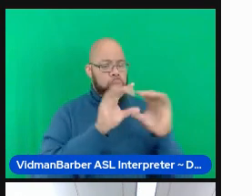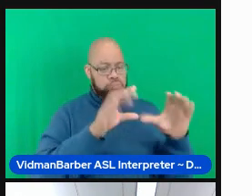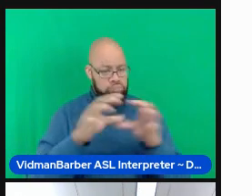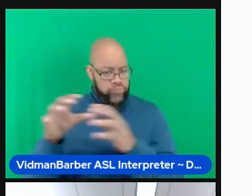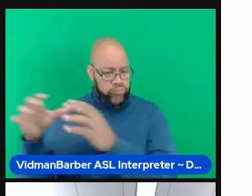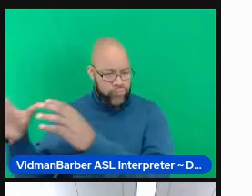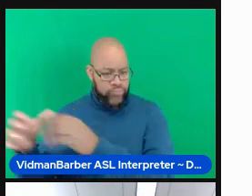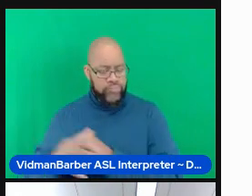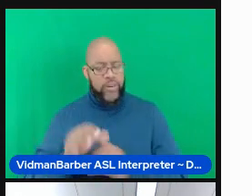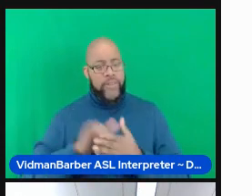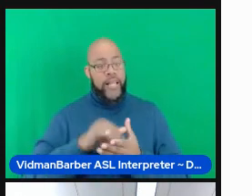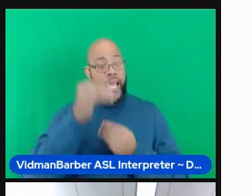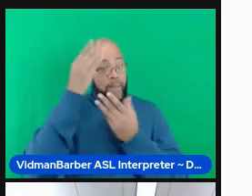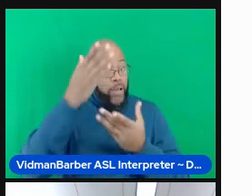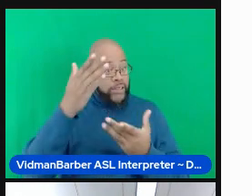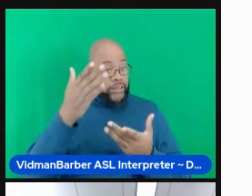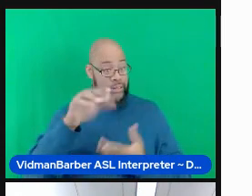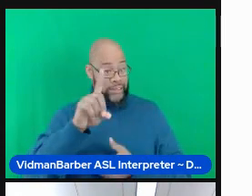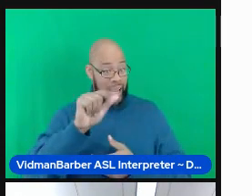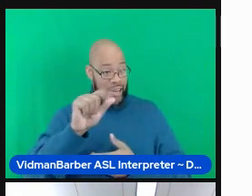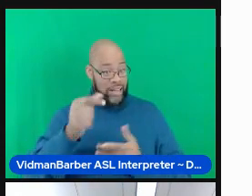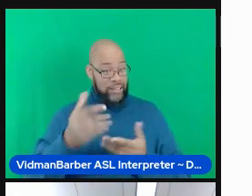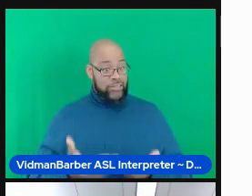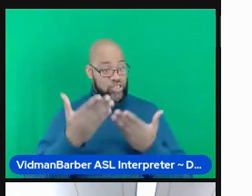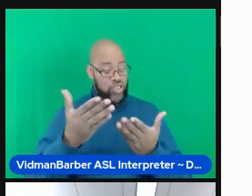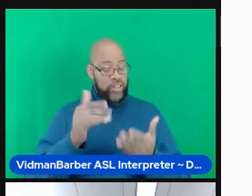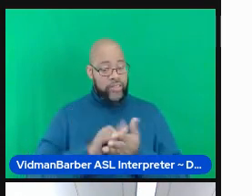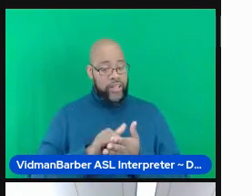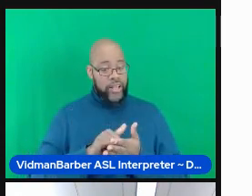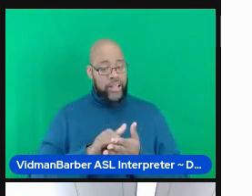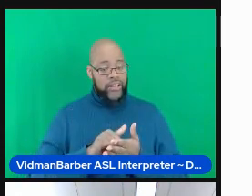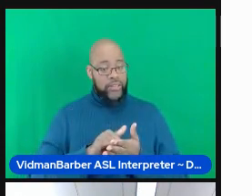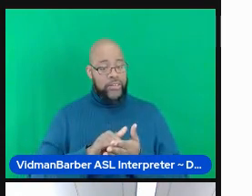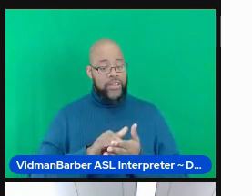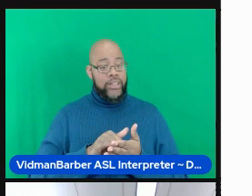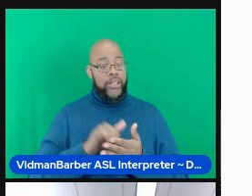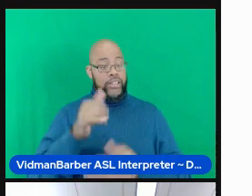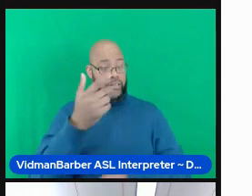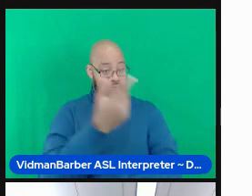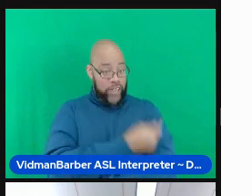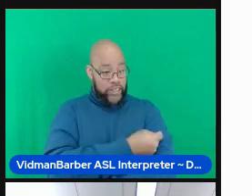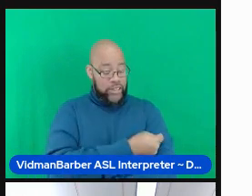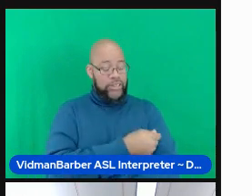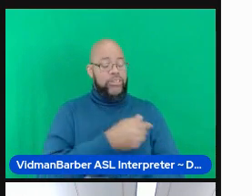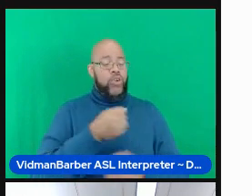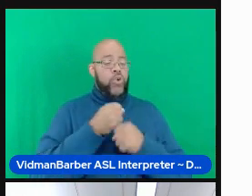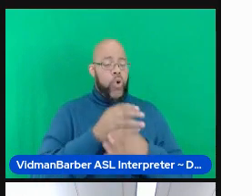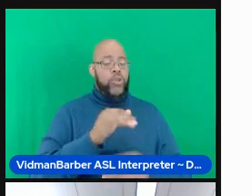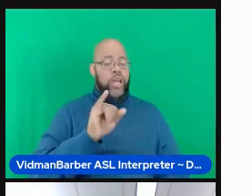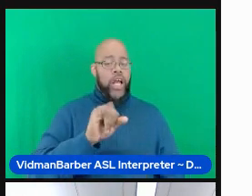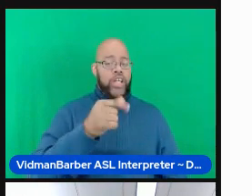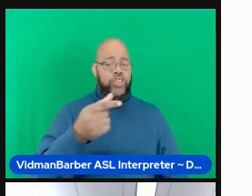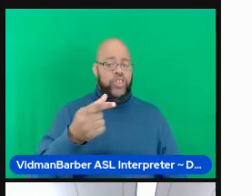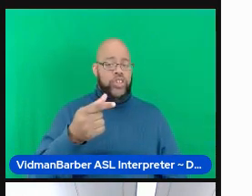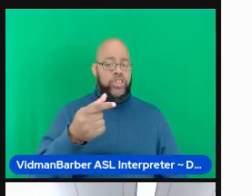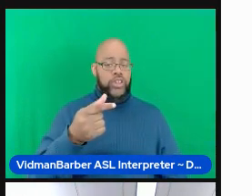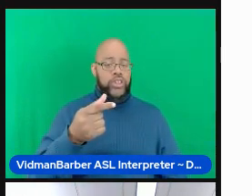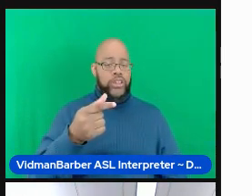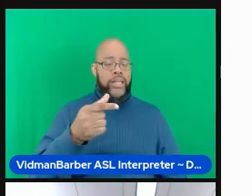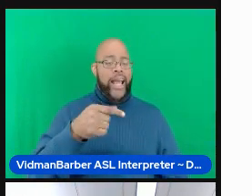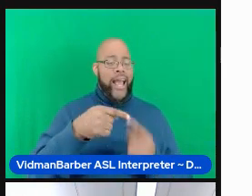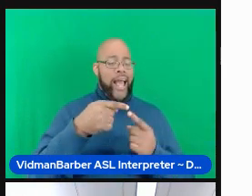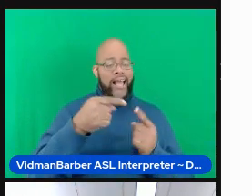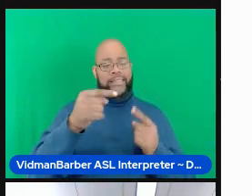these data suggest that even though the influenza vaccine induces IgE antibody production in